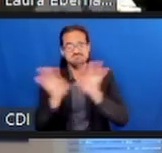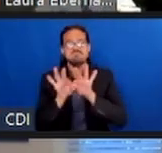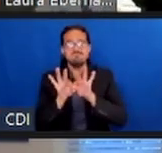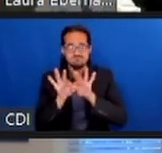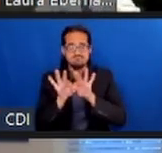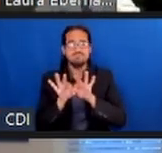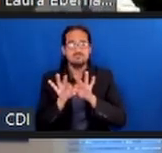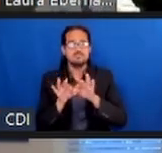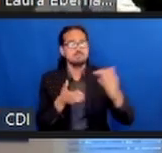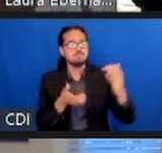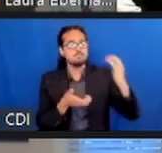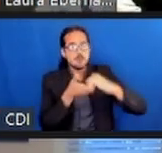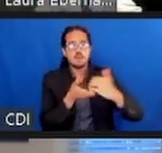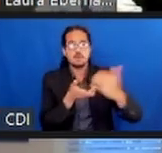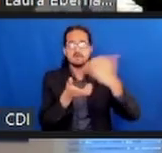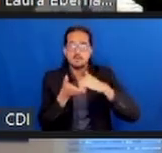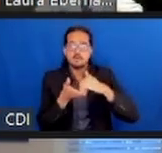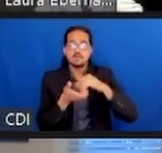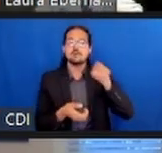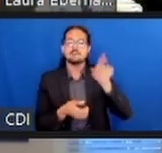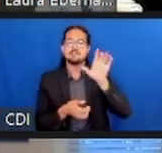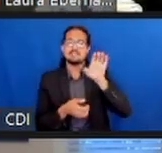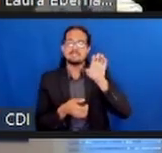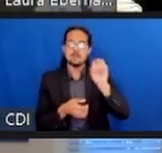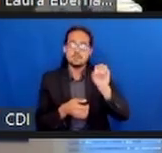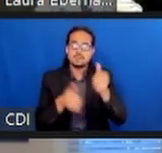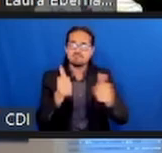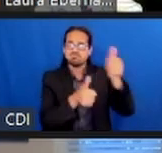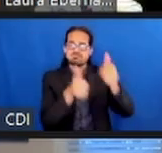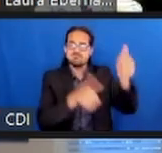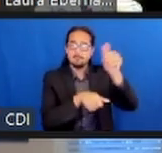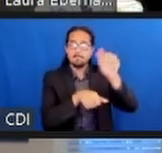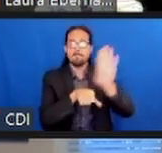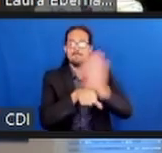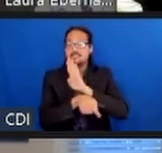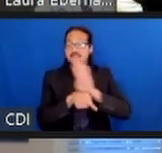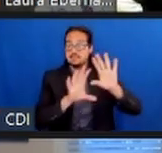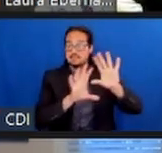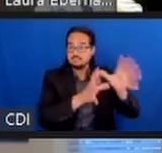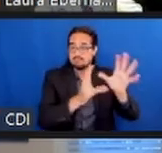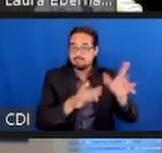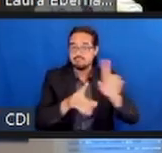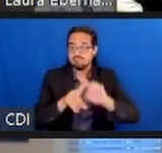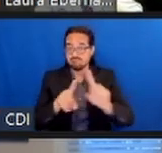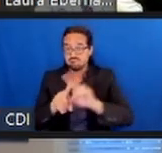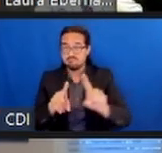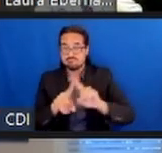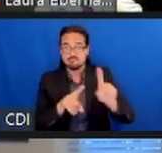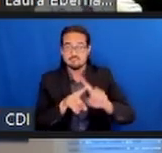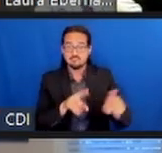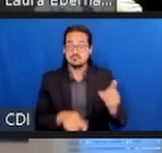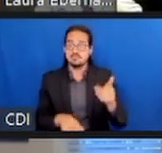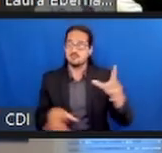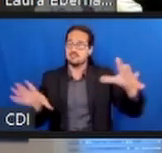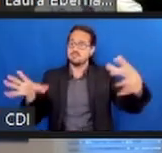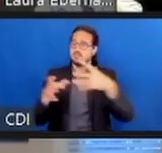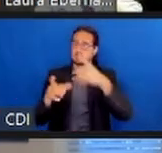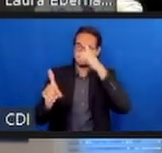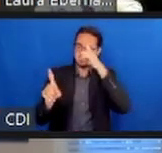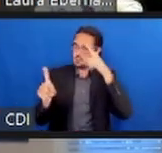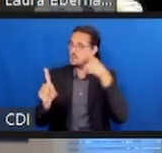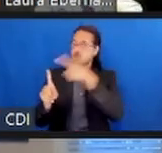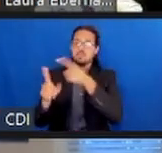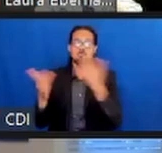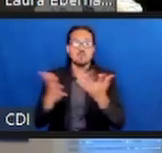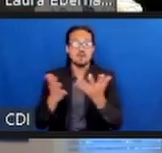community members, and always with the utmost transparency. Proof of this success is our low case rates in our Latinx